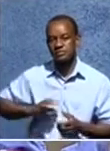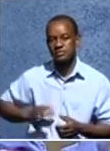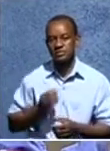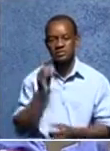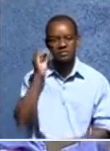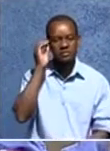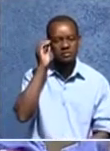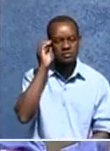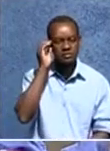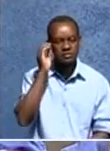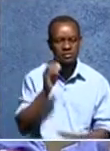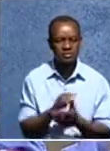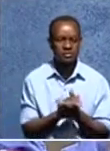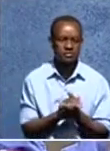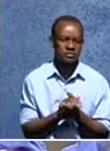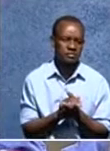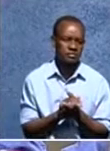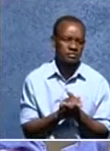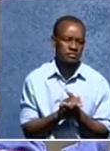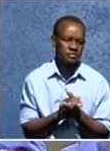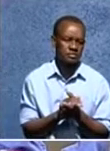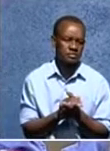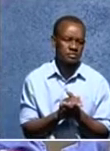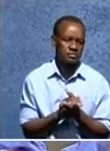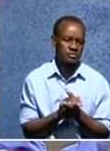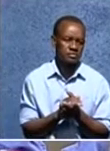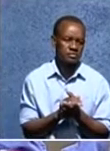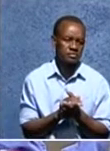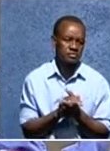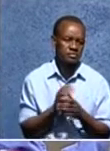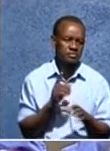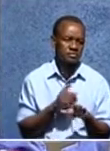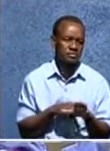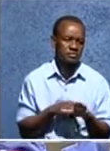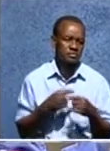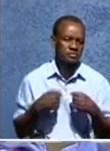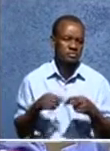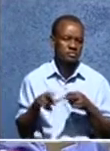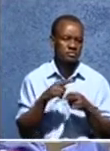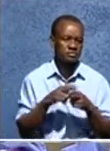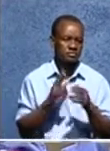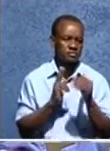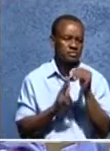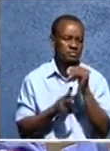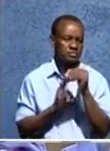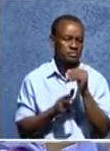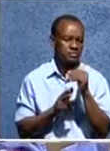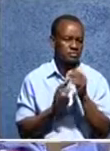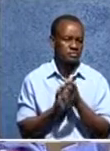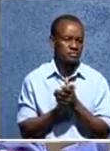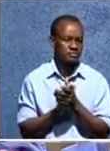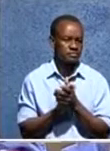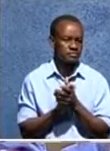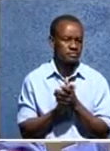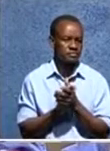think about our lovely town Lüderitz in terms of tourism, and what has been done so far to promote